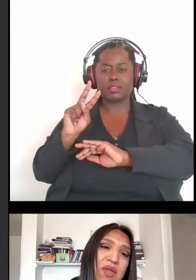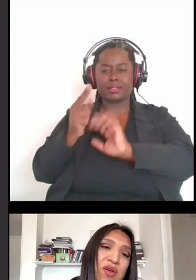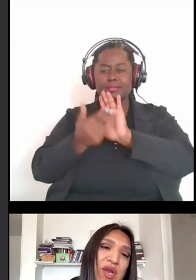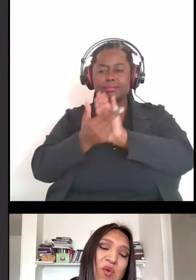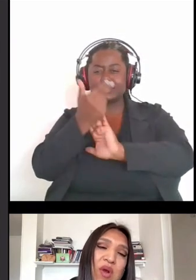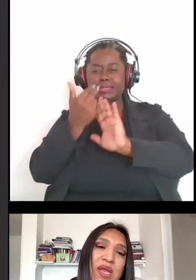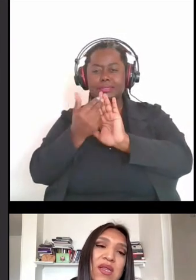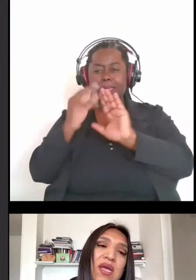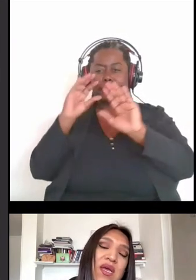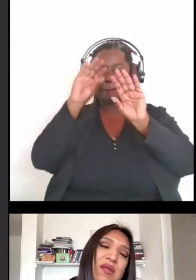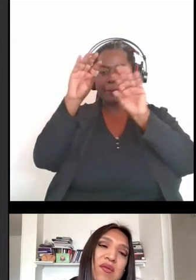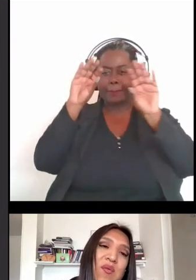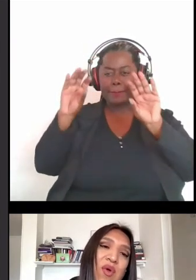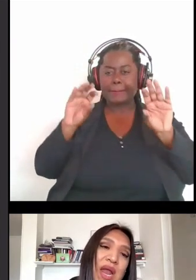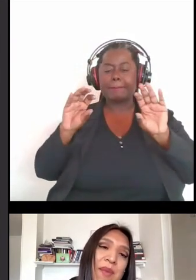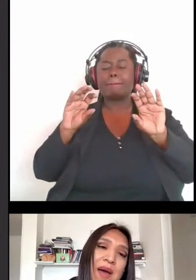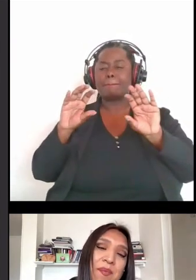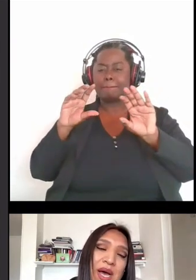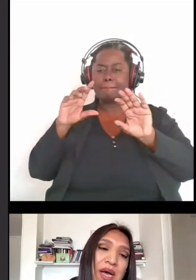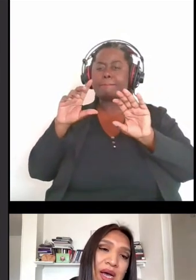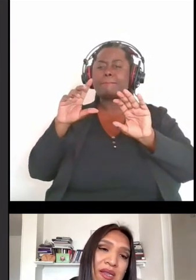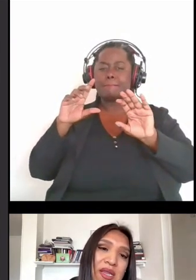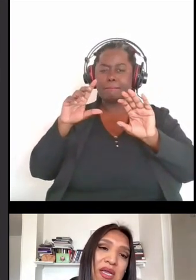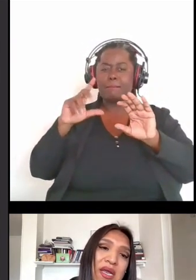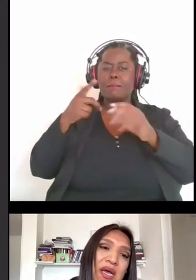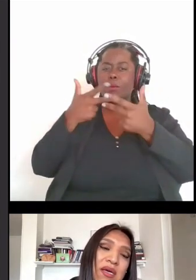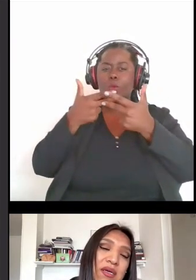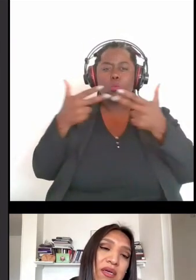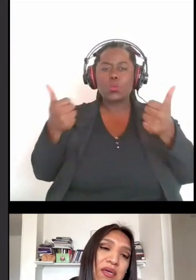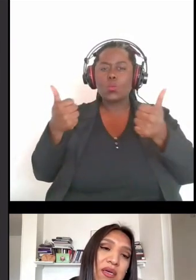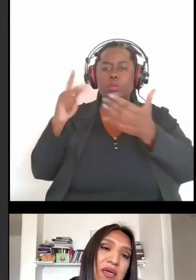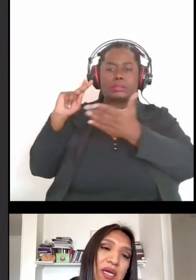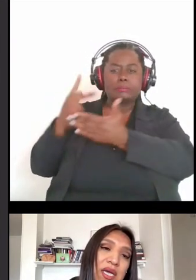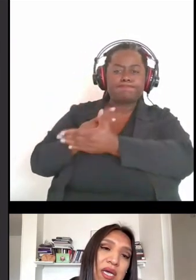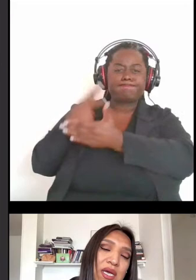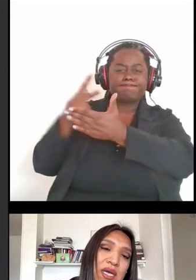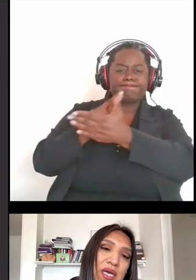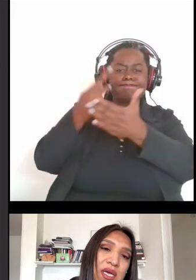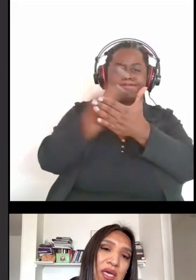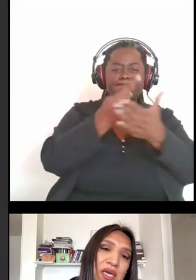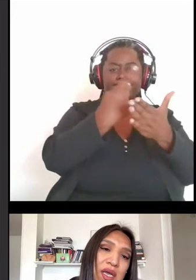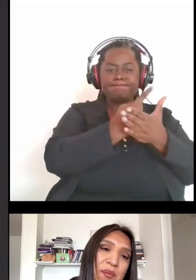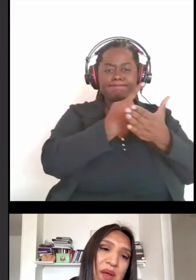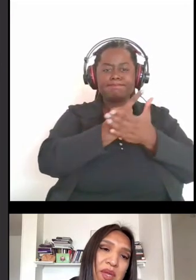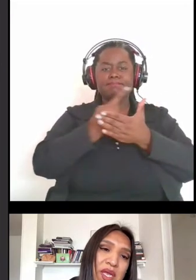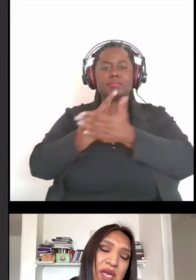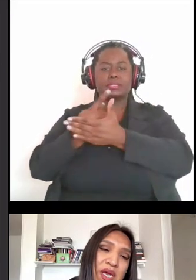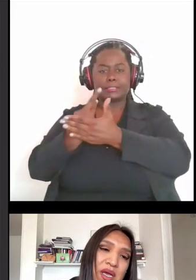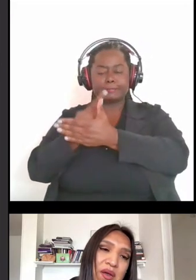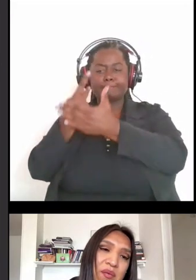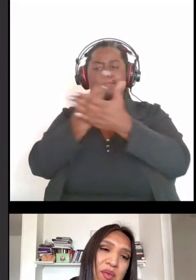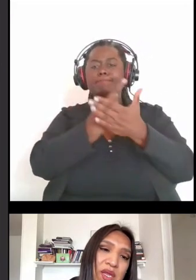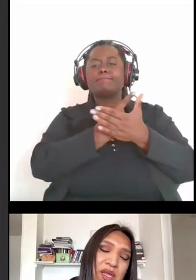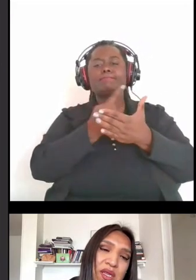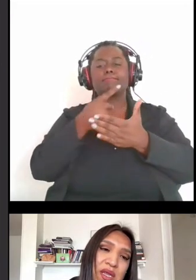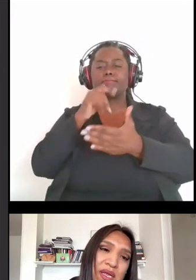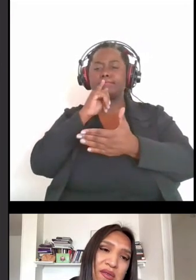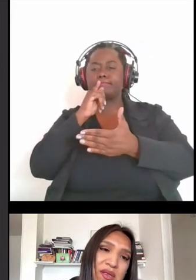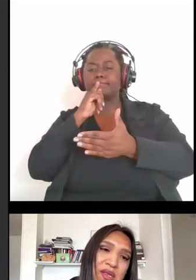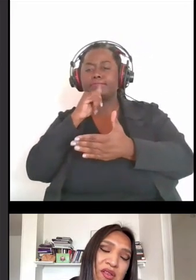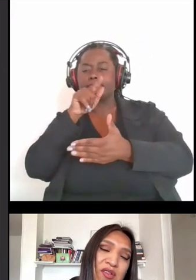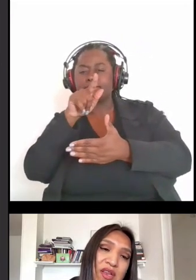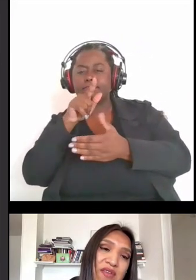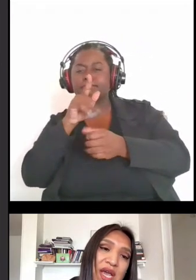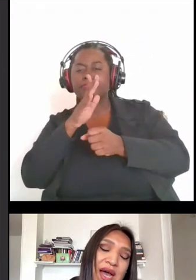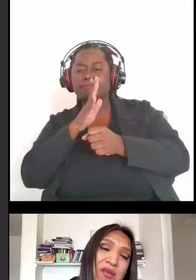um you can see the atrocious facts the 2ks during when we were conquered or